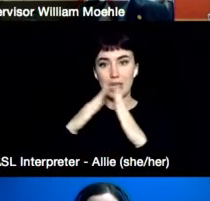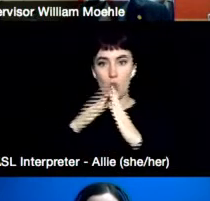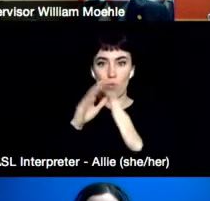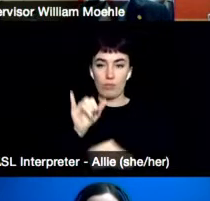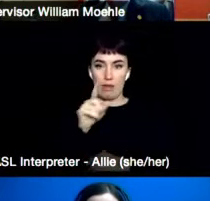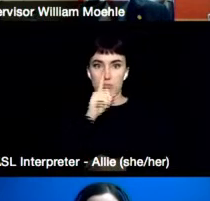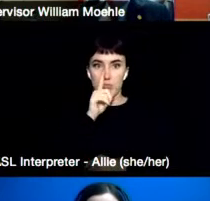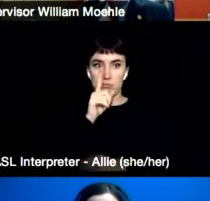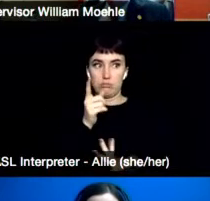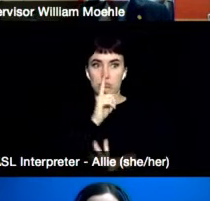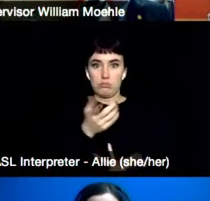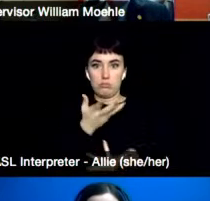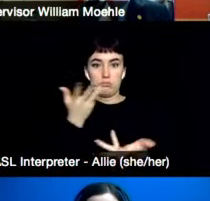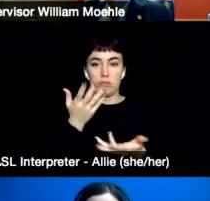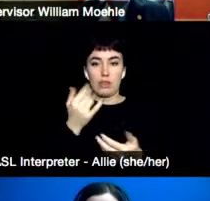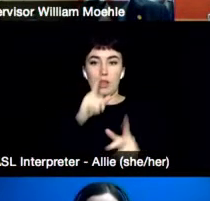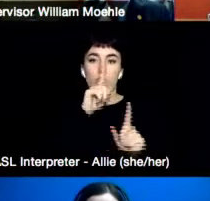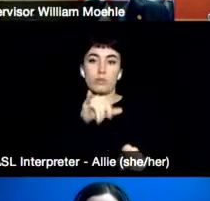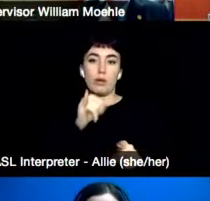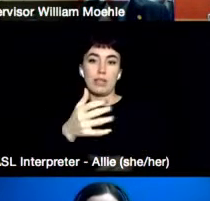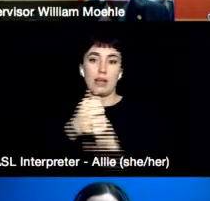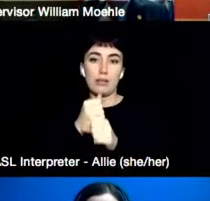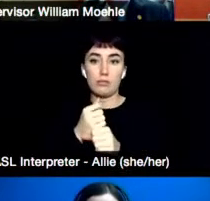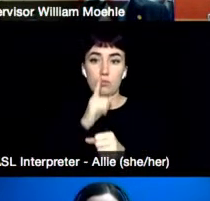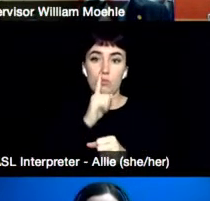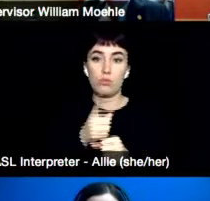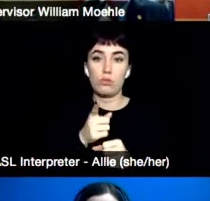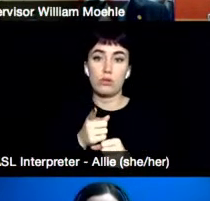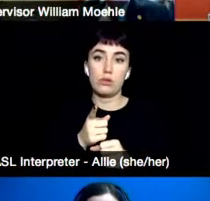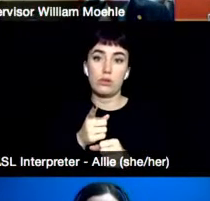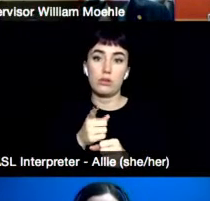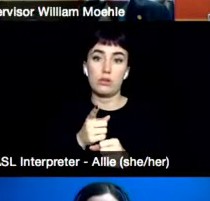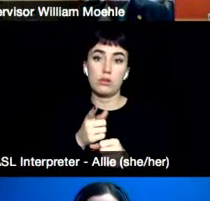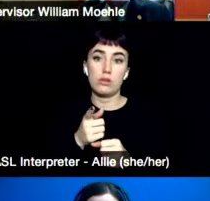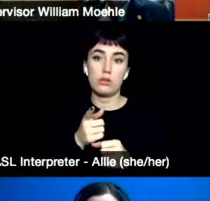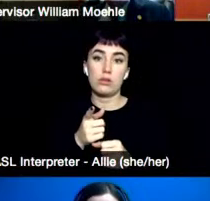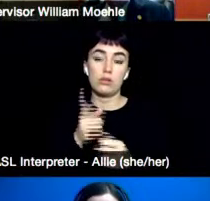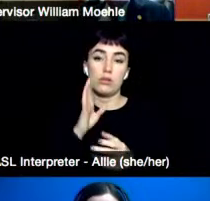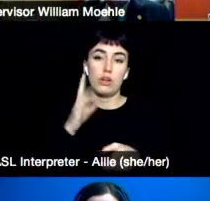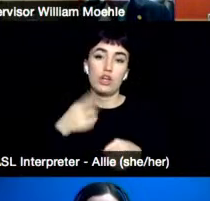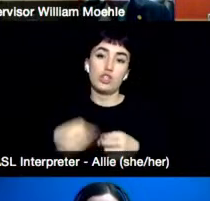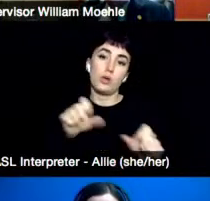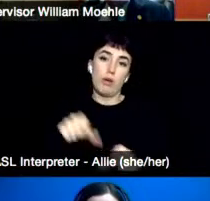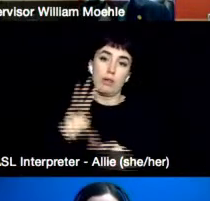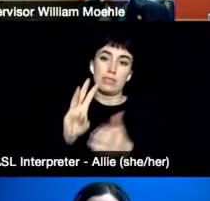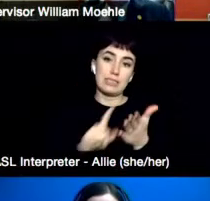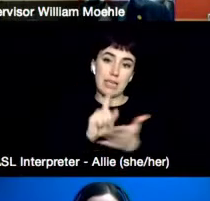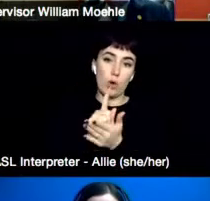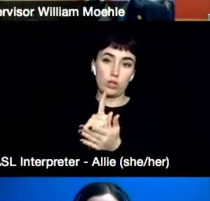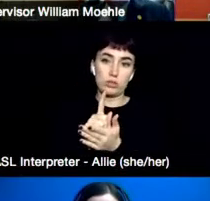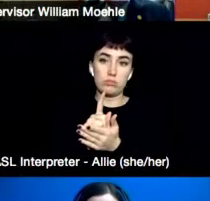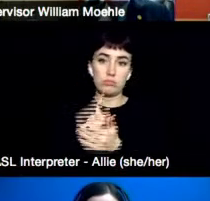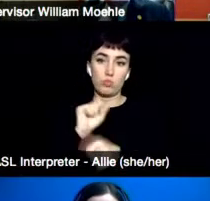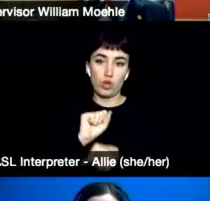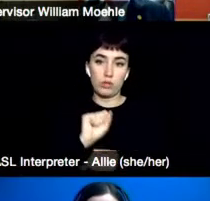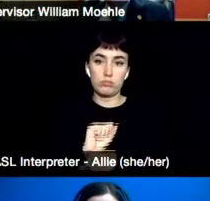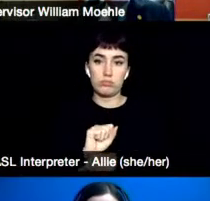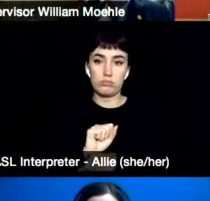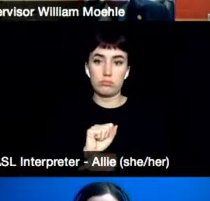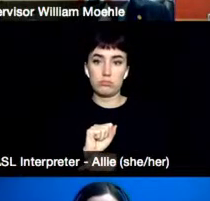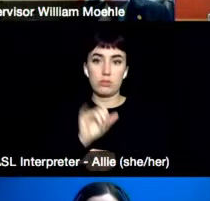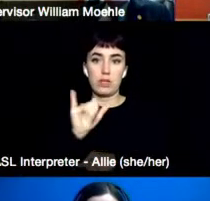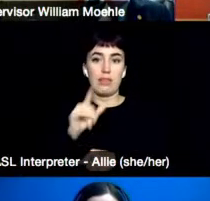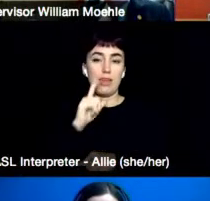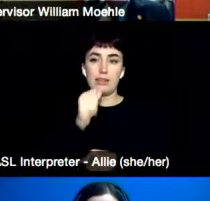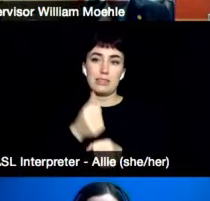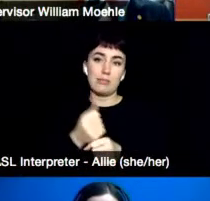is the response that I got was, sure, it's possible you'll be able to work 6 hours a day. That doesn't